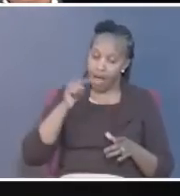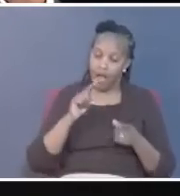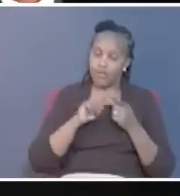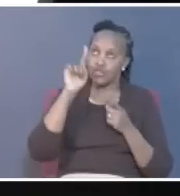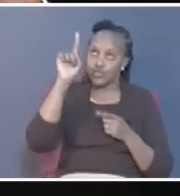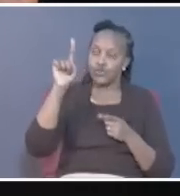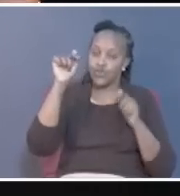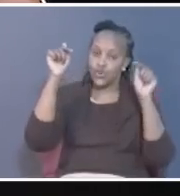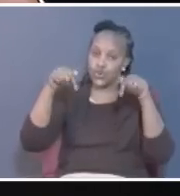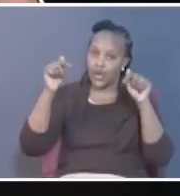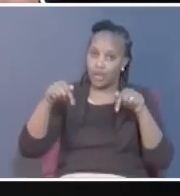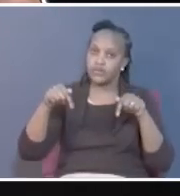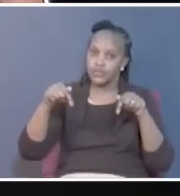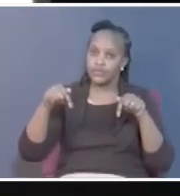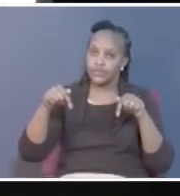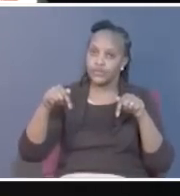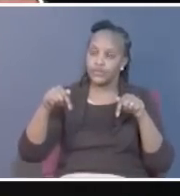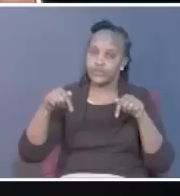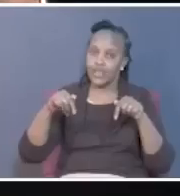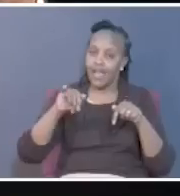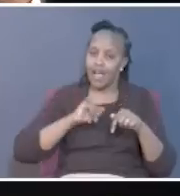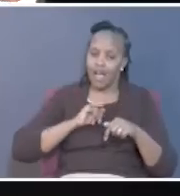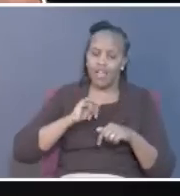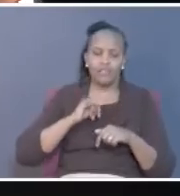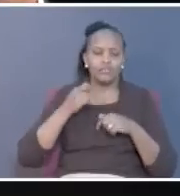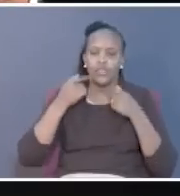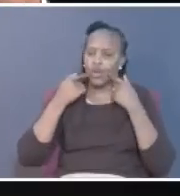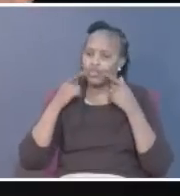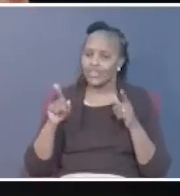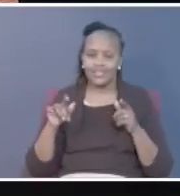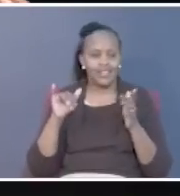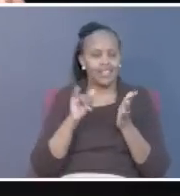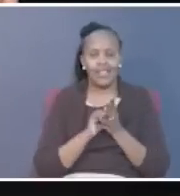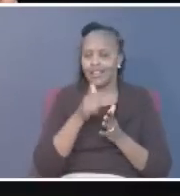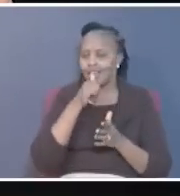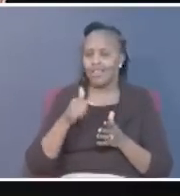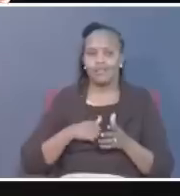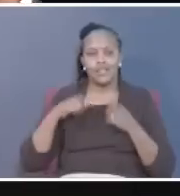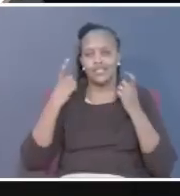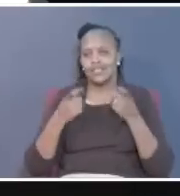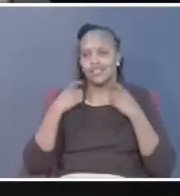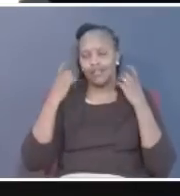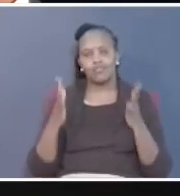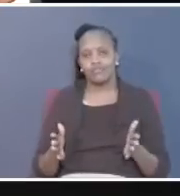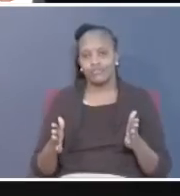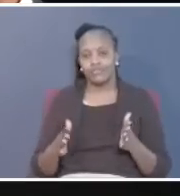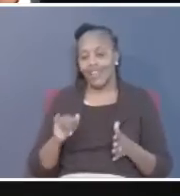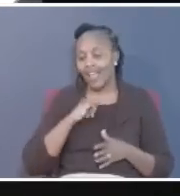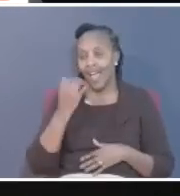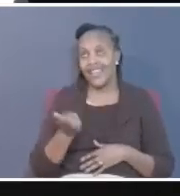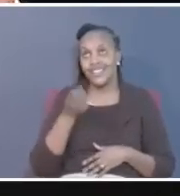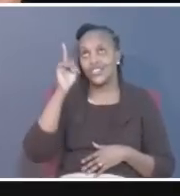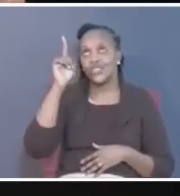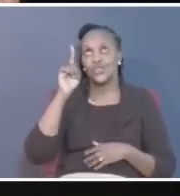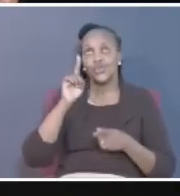you today and I confess that I am a sinner and I need you